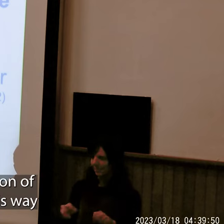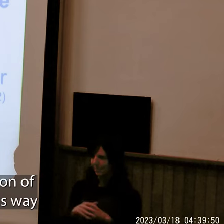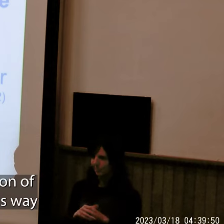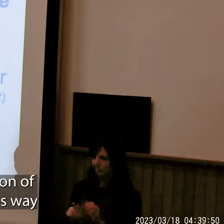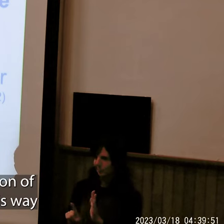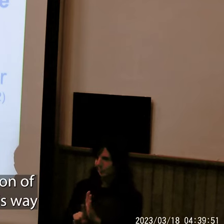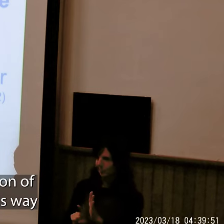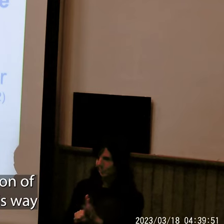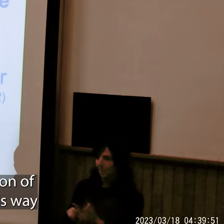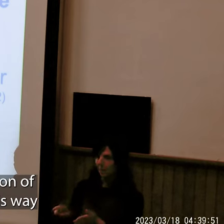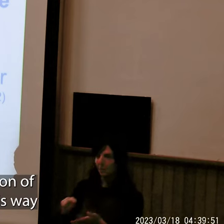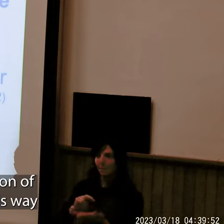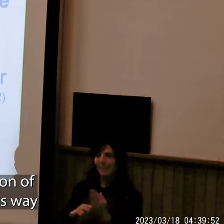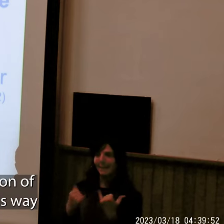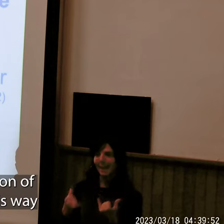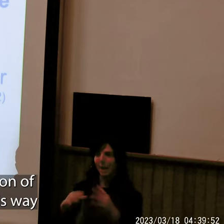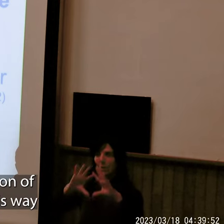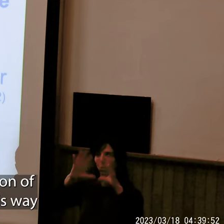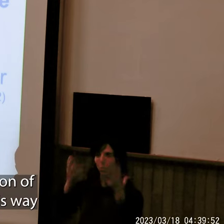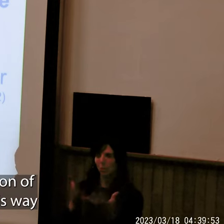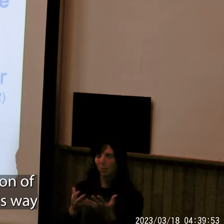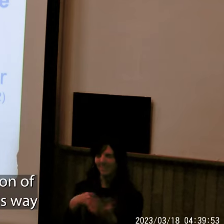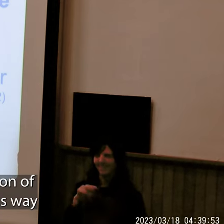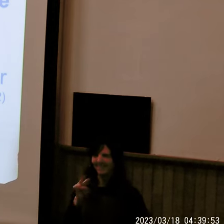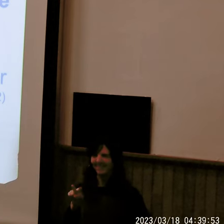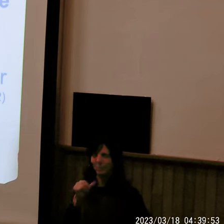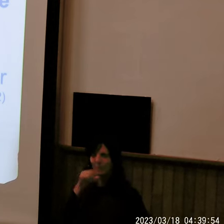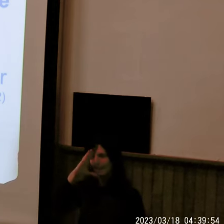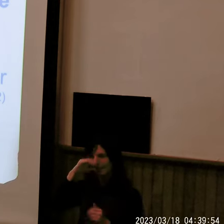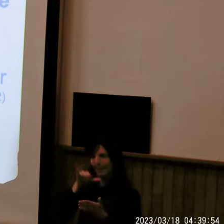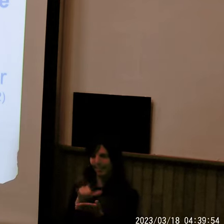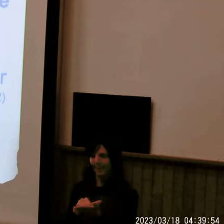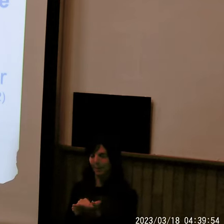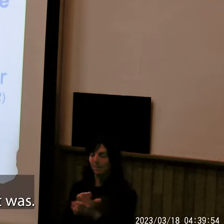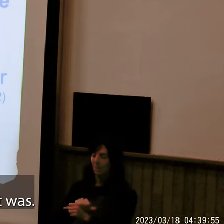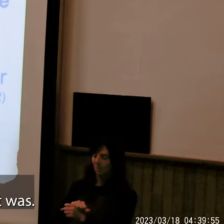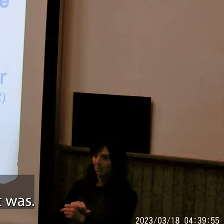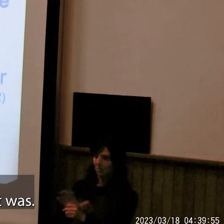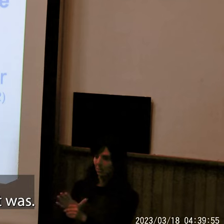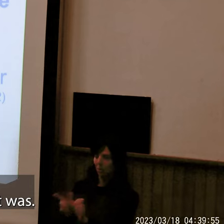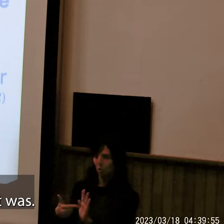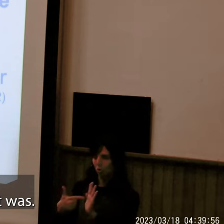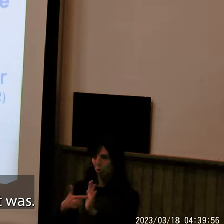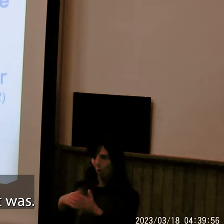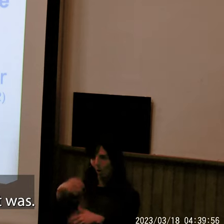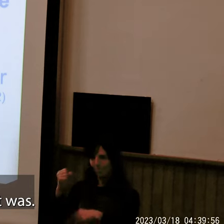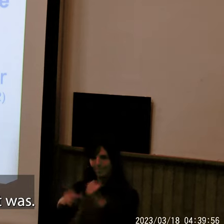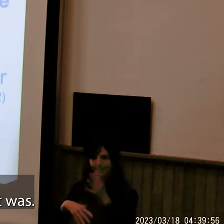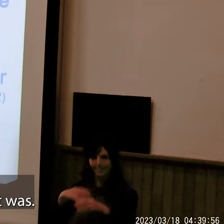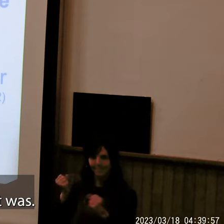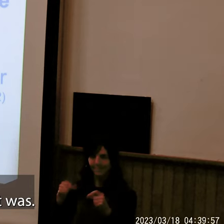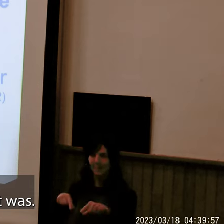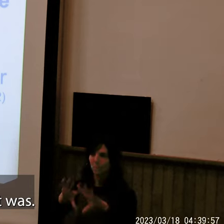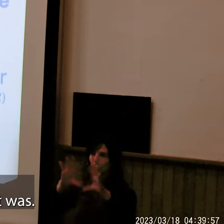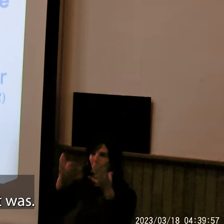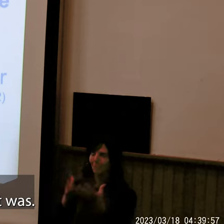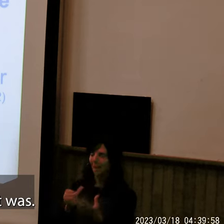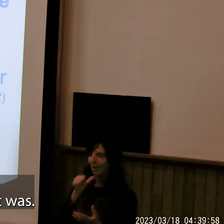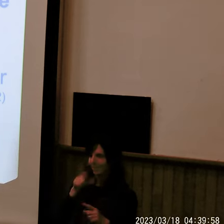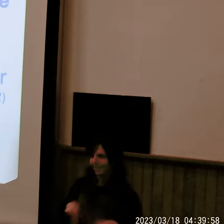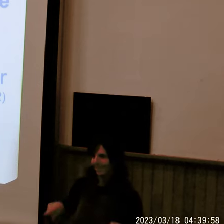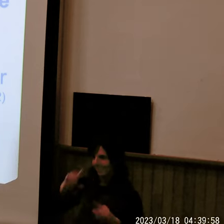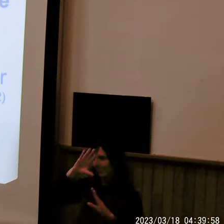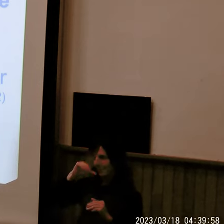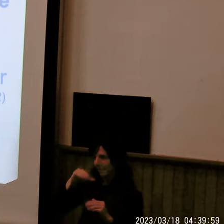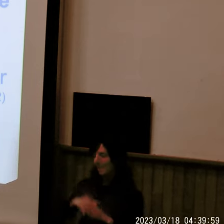mark the fact that this present version of the world was not anticipated. In this way, the pandemic has laid bare a revelation of the world as a different world than